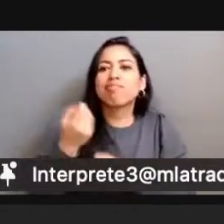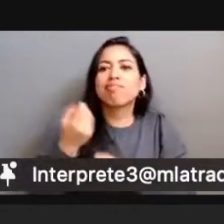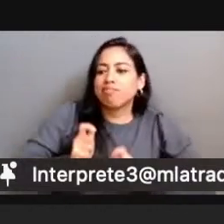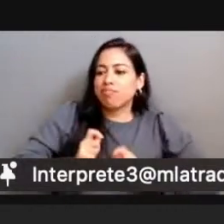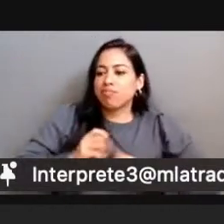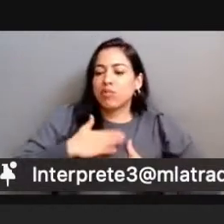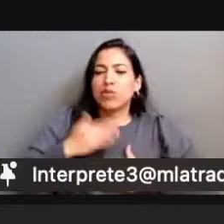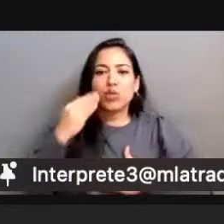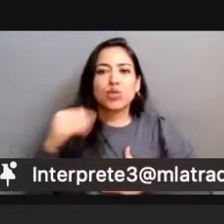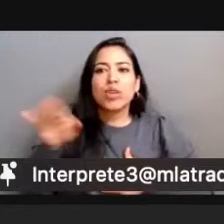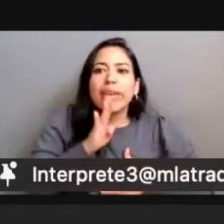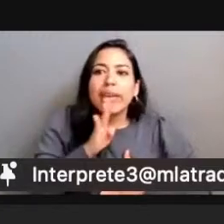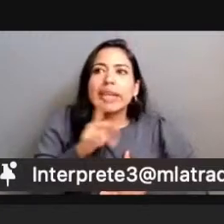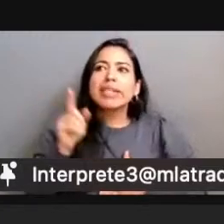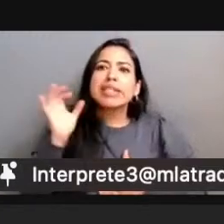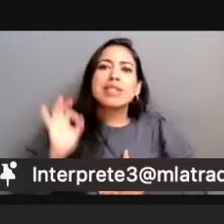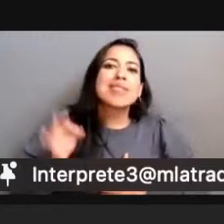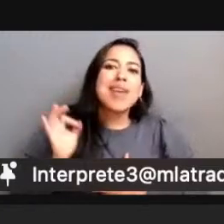which